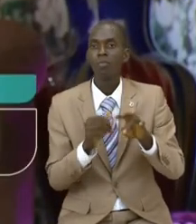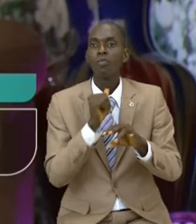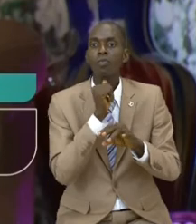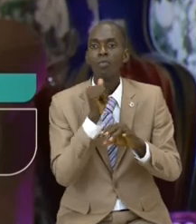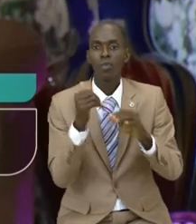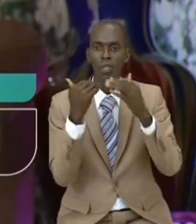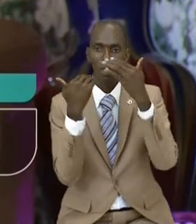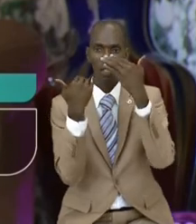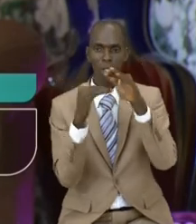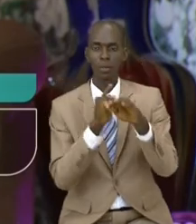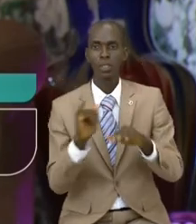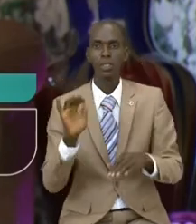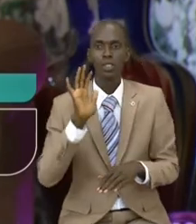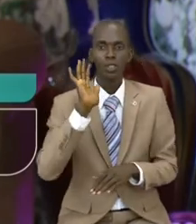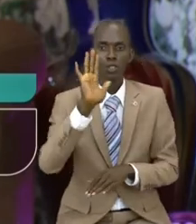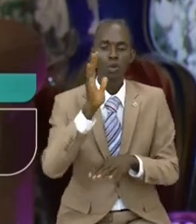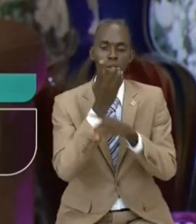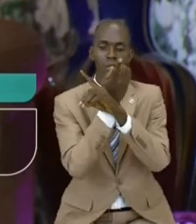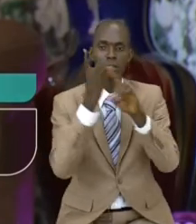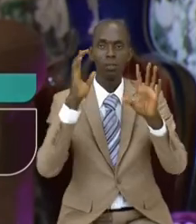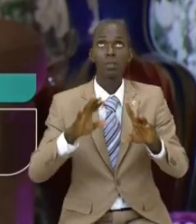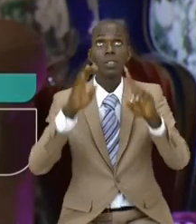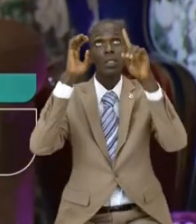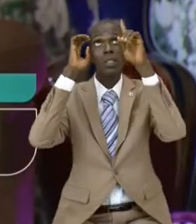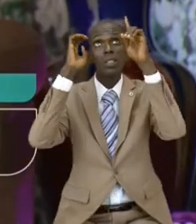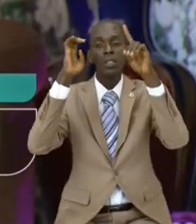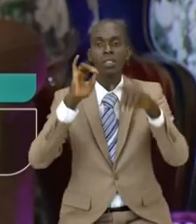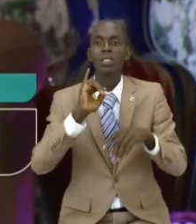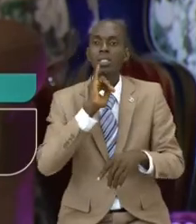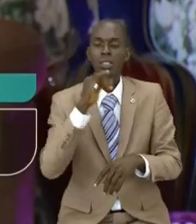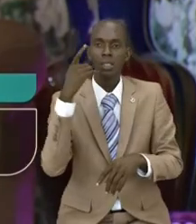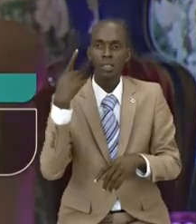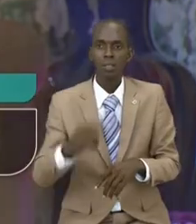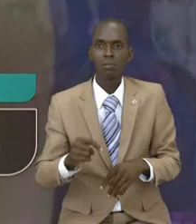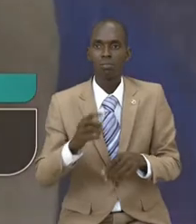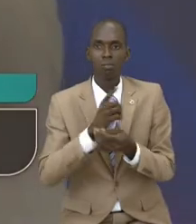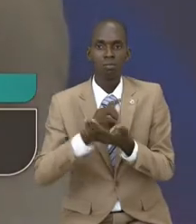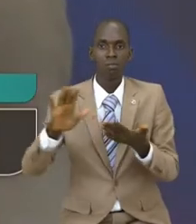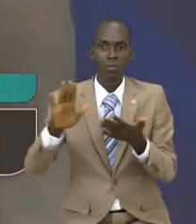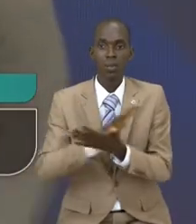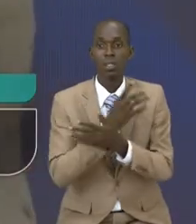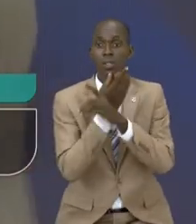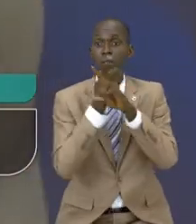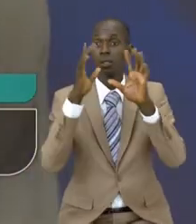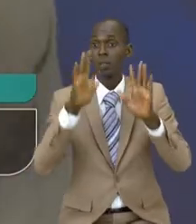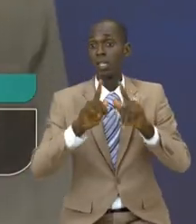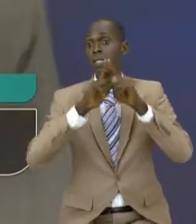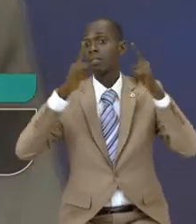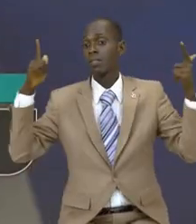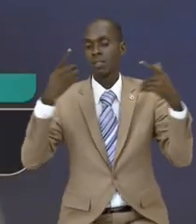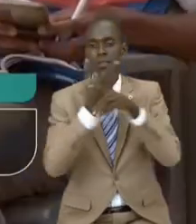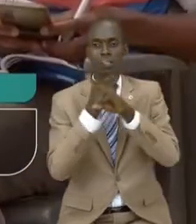limiting your deliverer. He is a supernatural deliverer. He will deliver